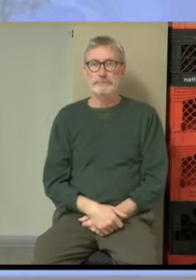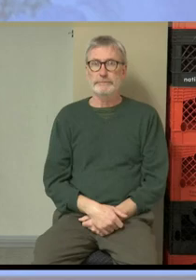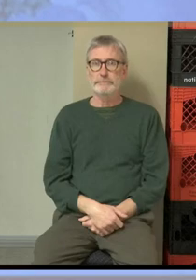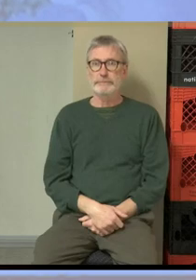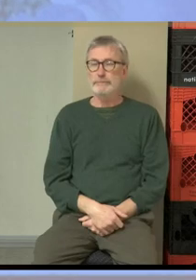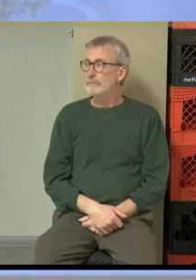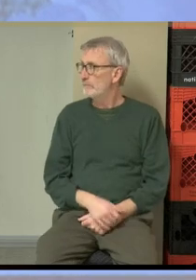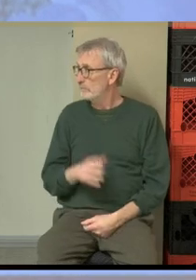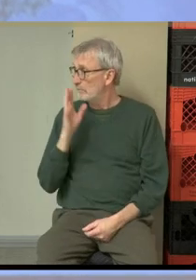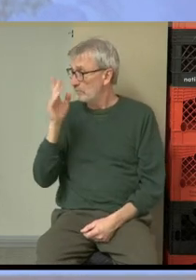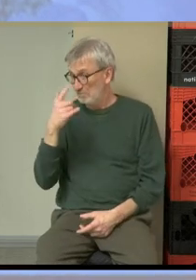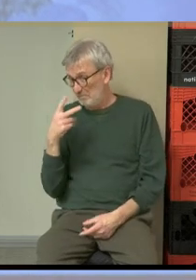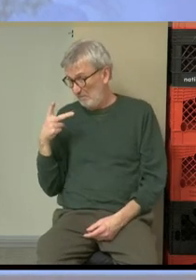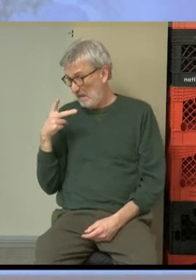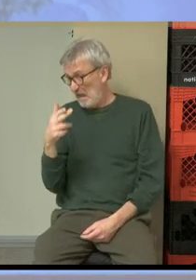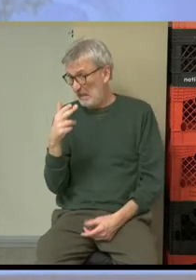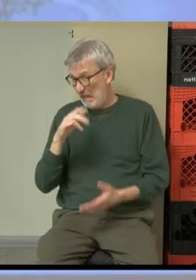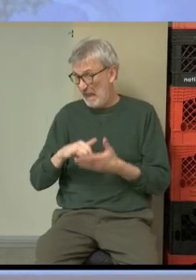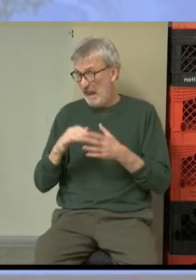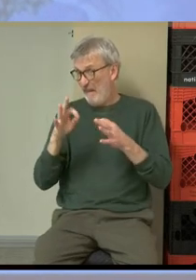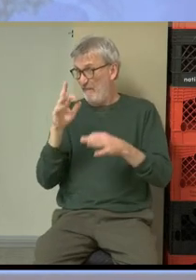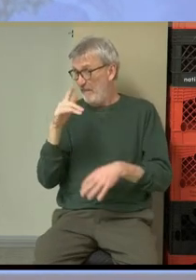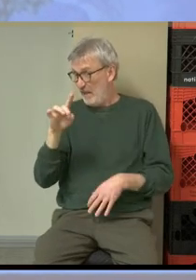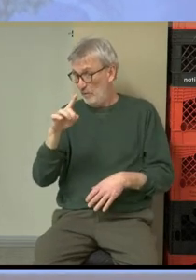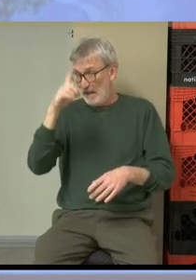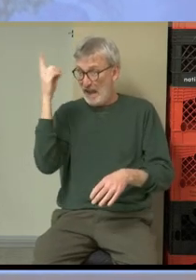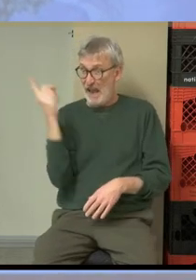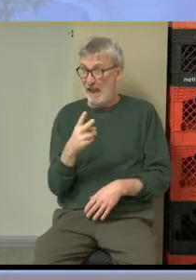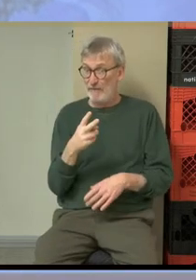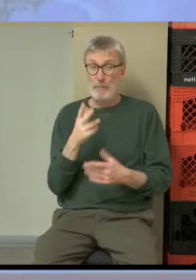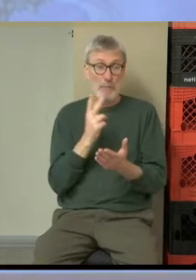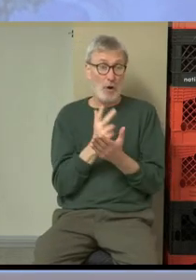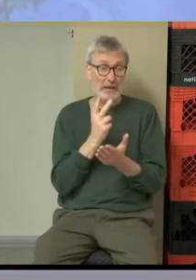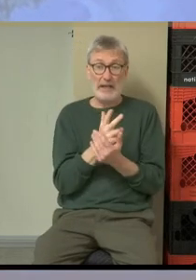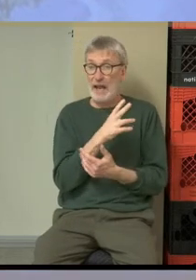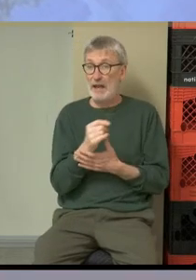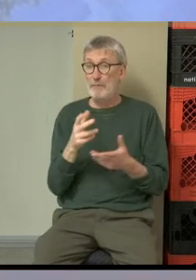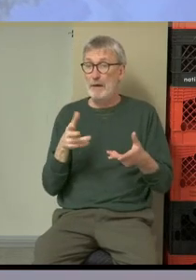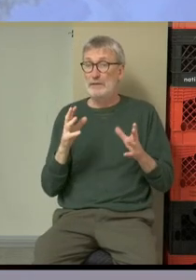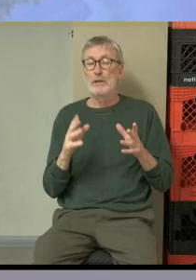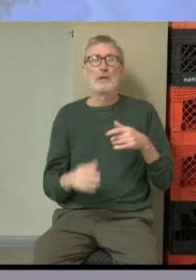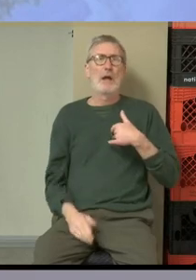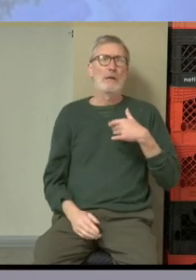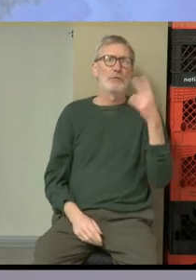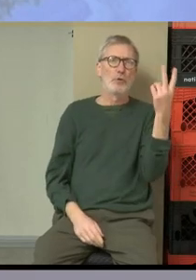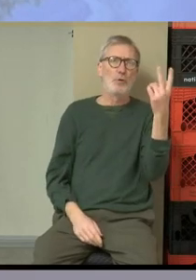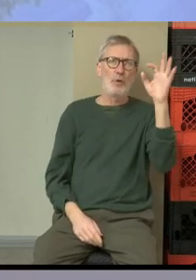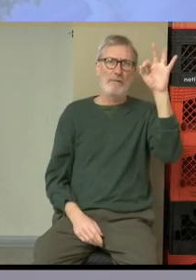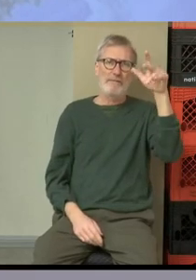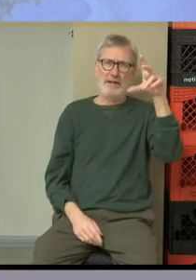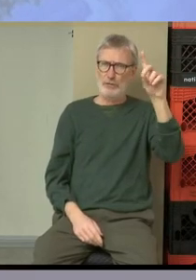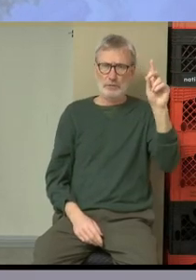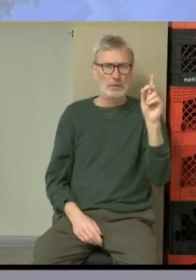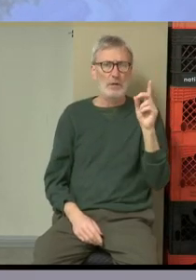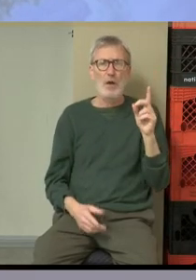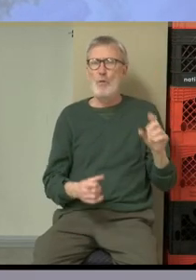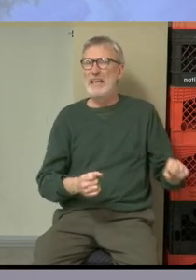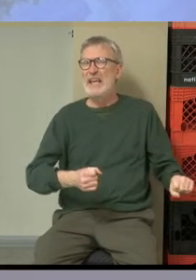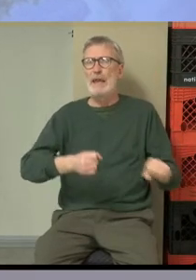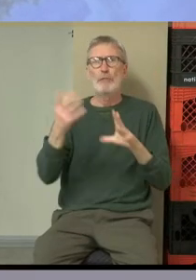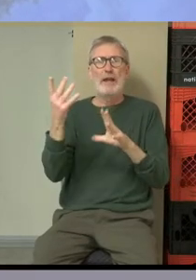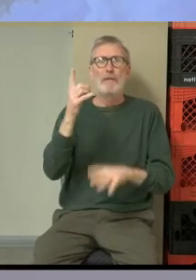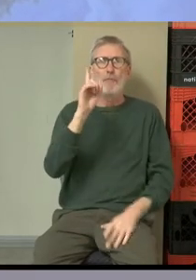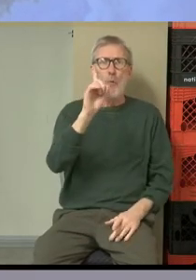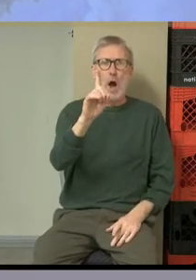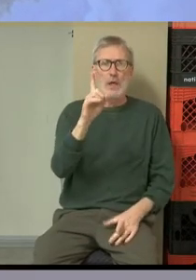field in half, and you're putting the parking and the basketball court over there? There's currently two fields, so we're eliminating one